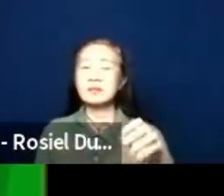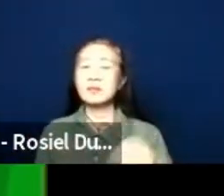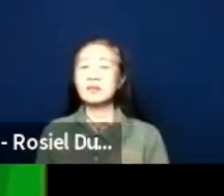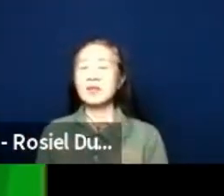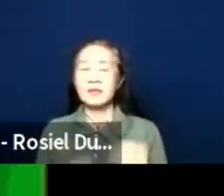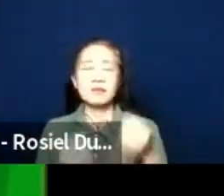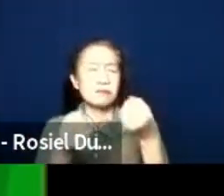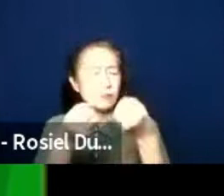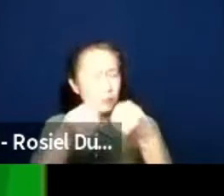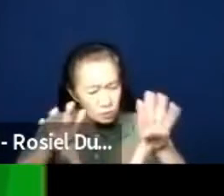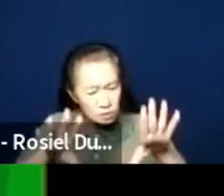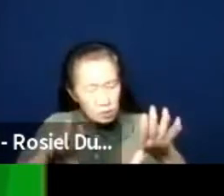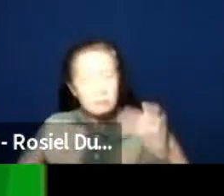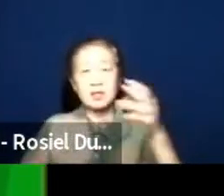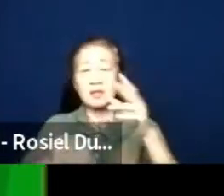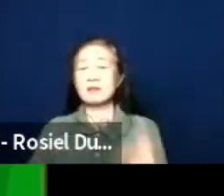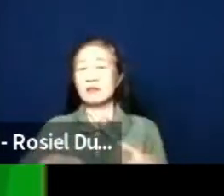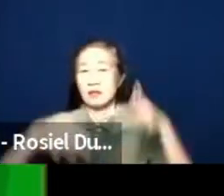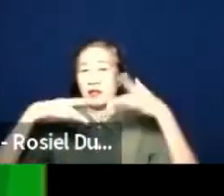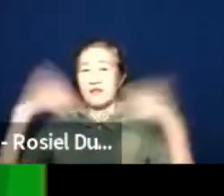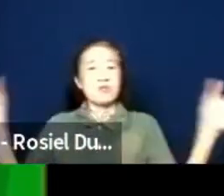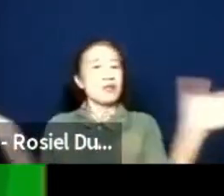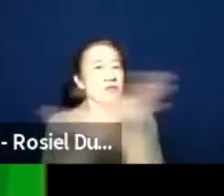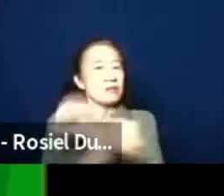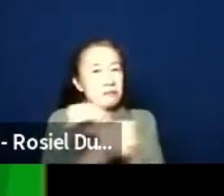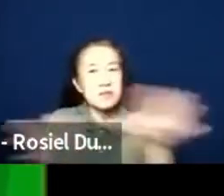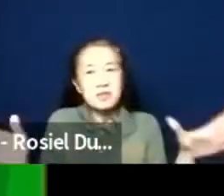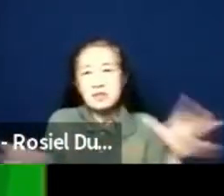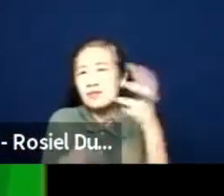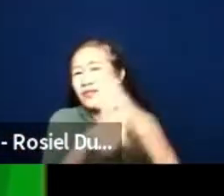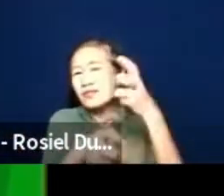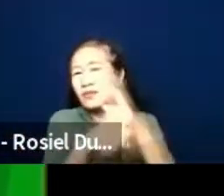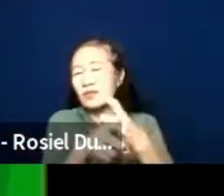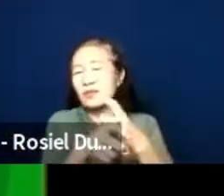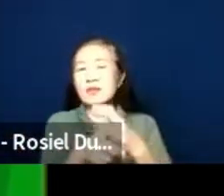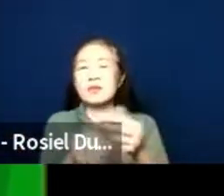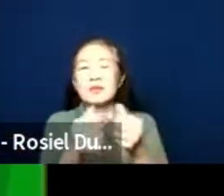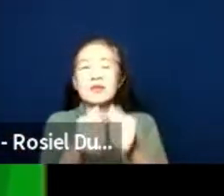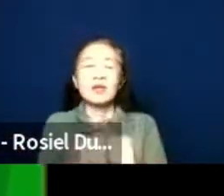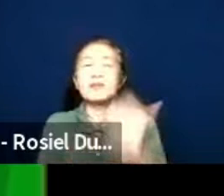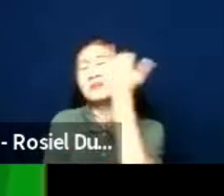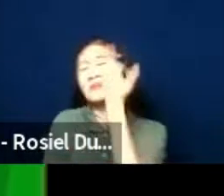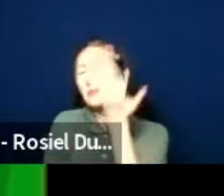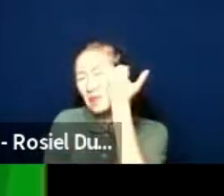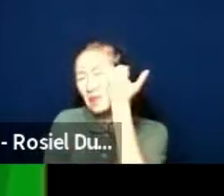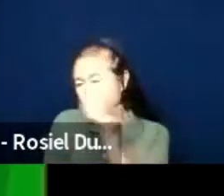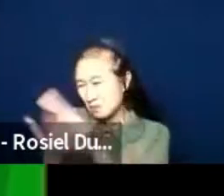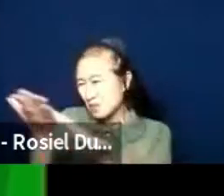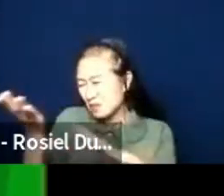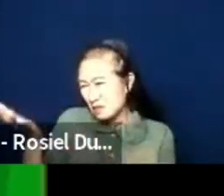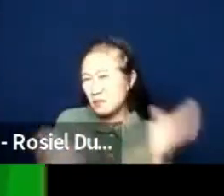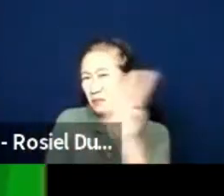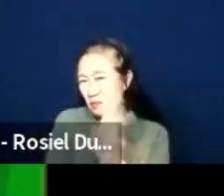of life, damage, or hardship. Sufficient resources are not available. So that's the difference between the emergency